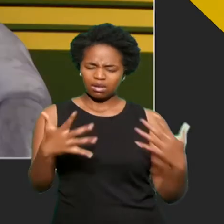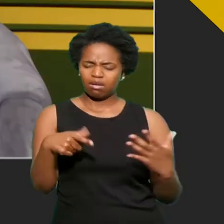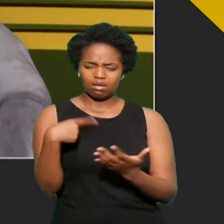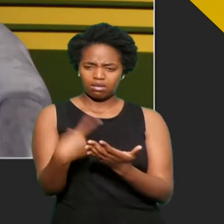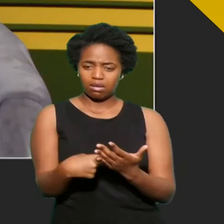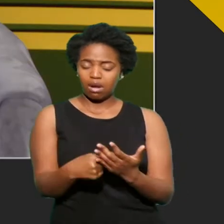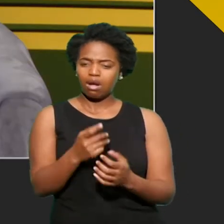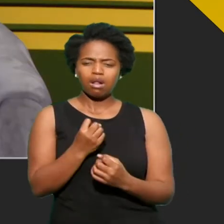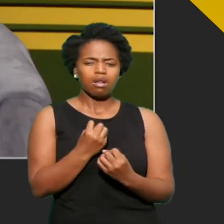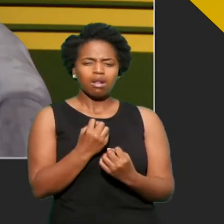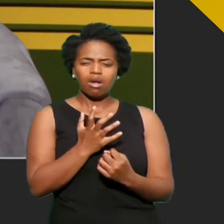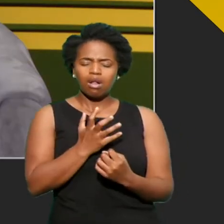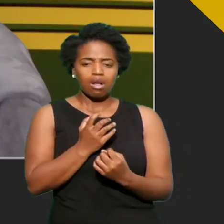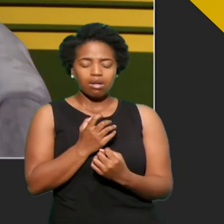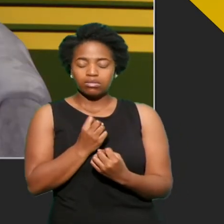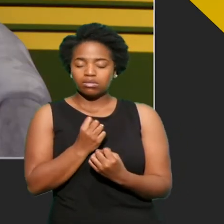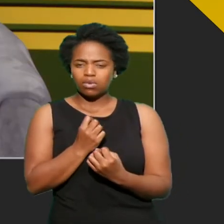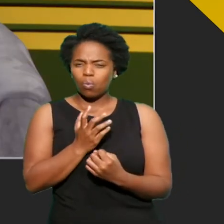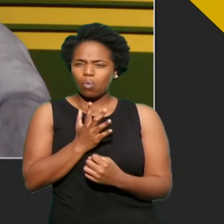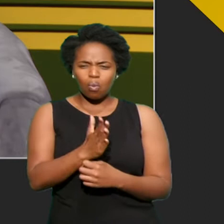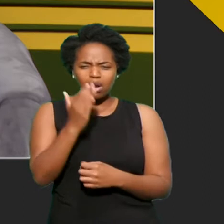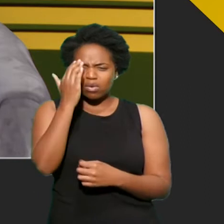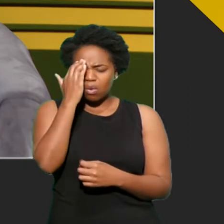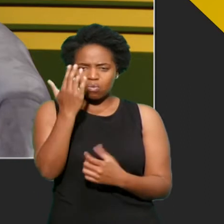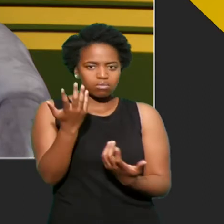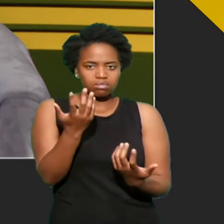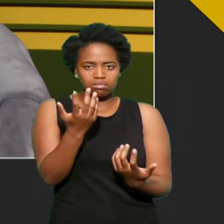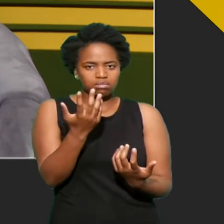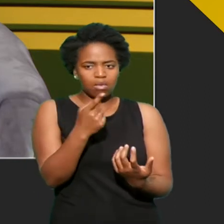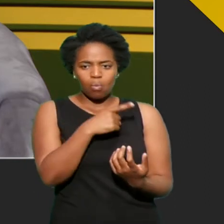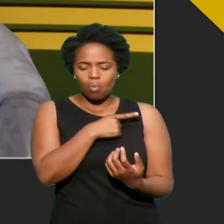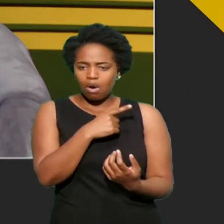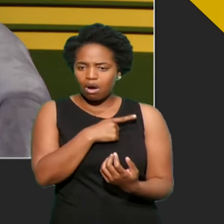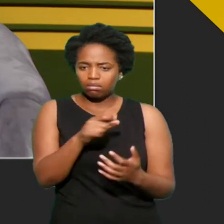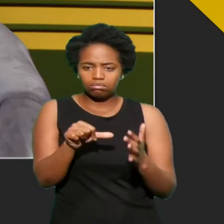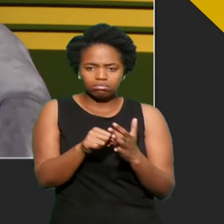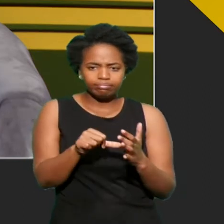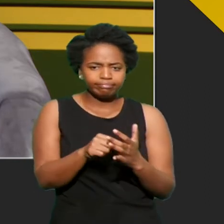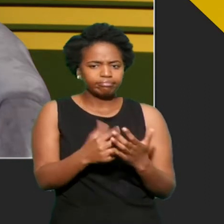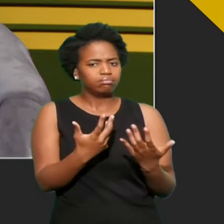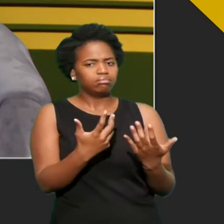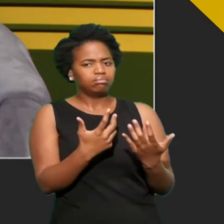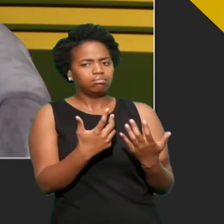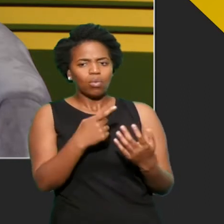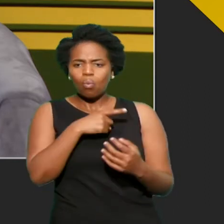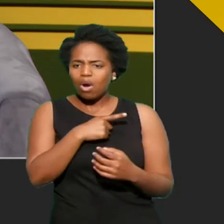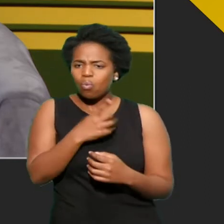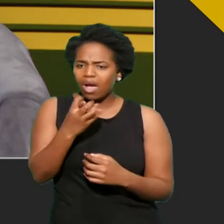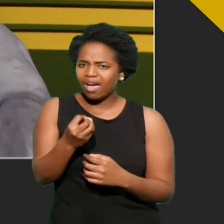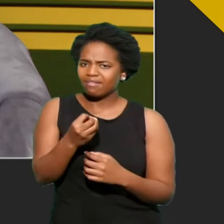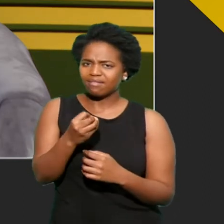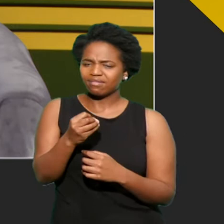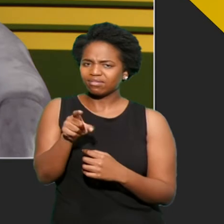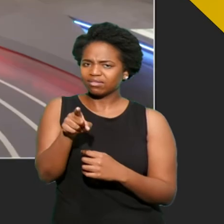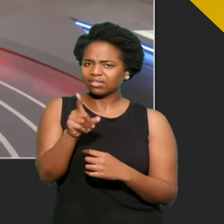so much that we want to be able to get out of you. What is the role, what's the importance, what is the purpose of a show like this in South